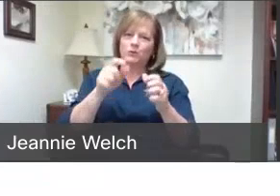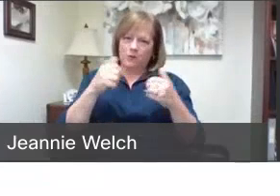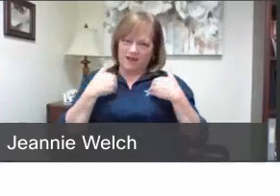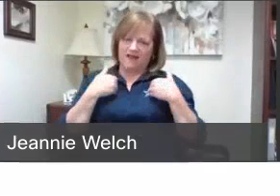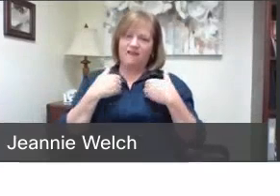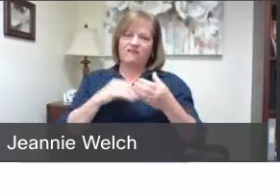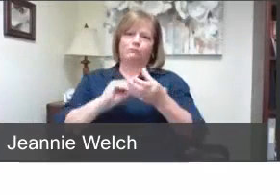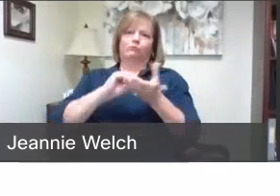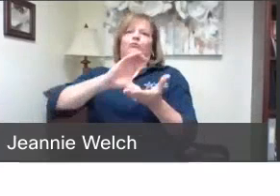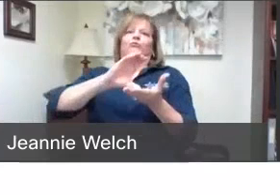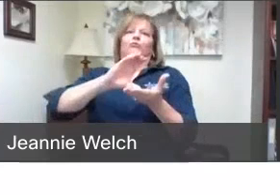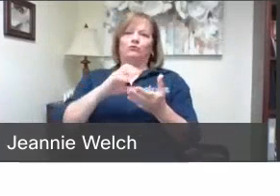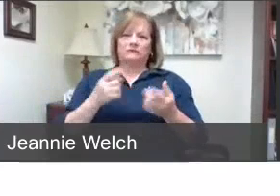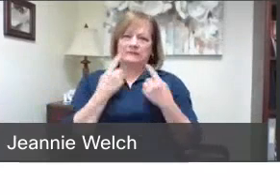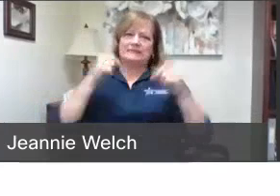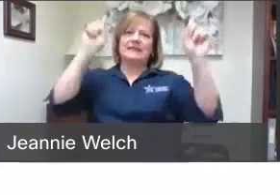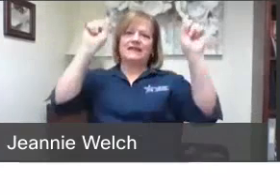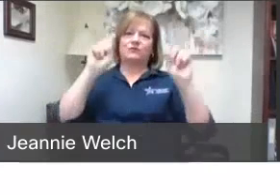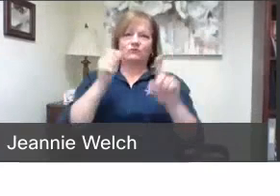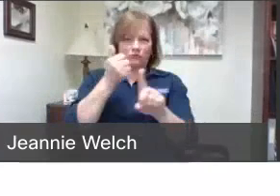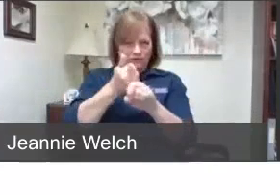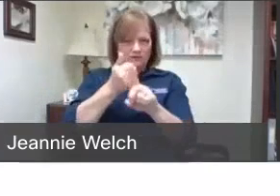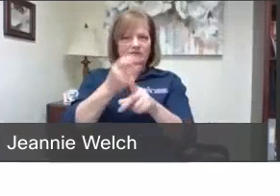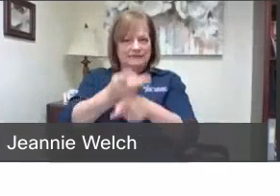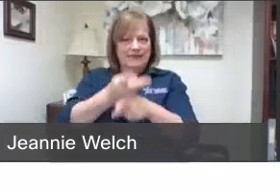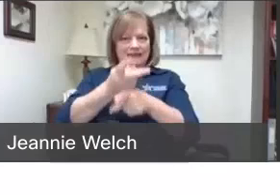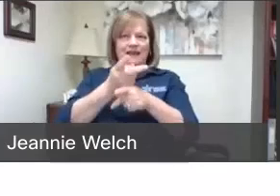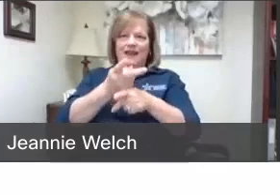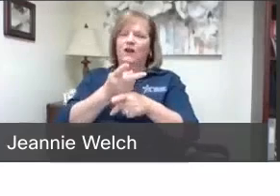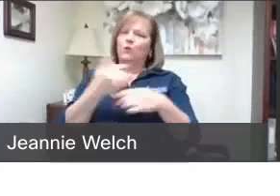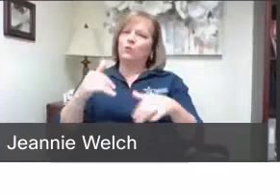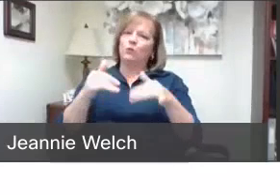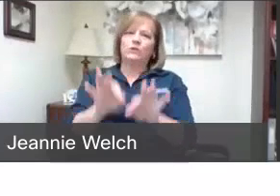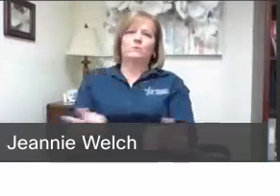to be successful. So self-care is very, very important.